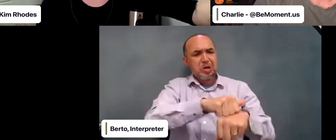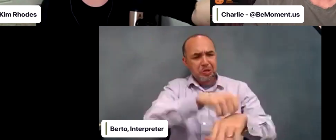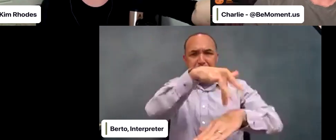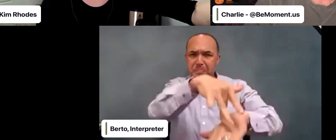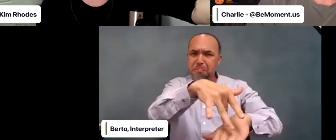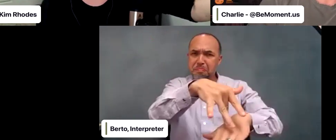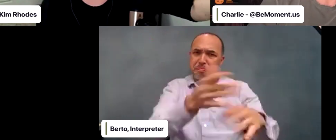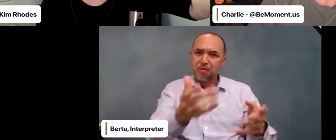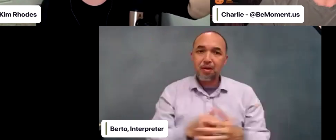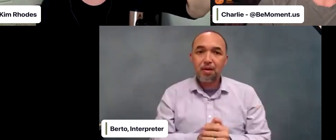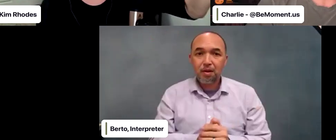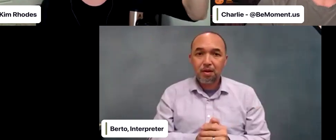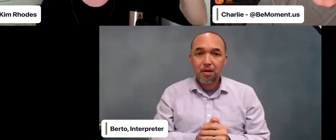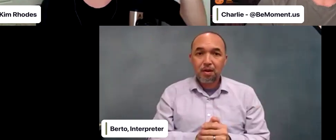also